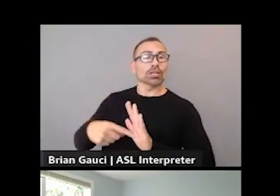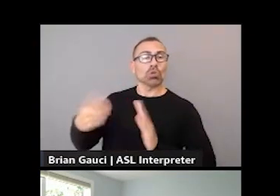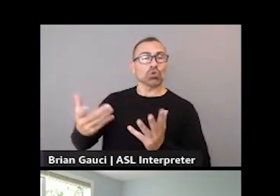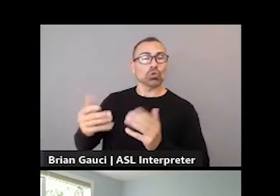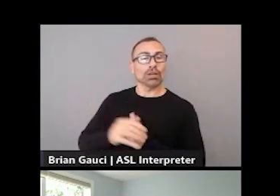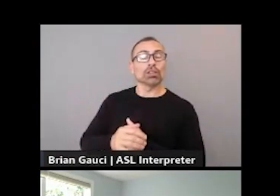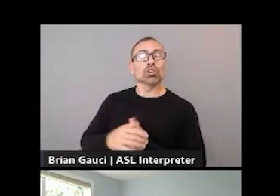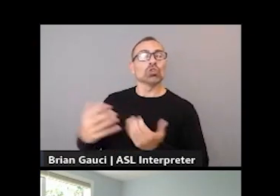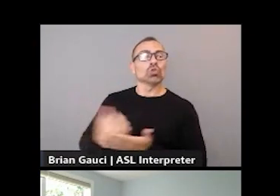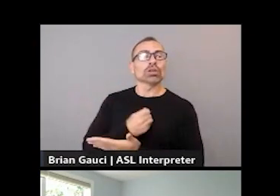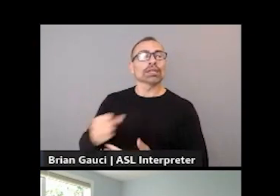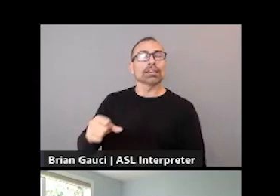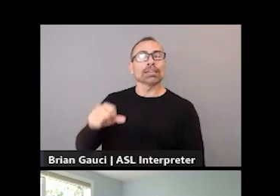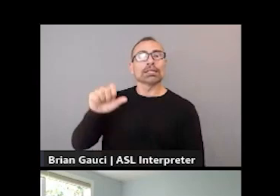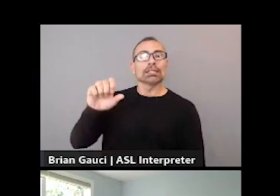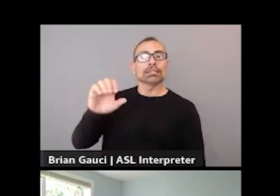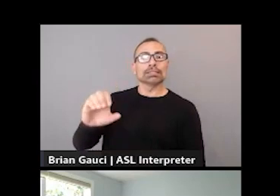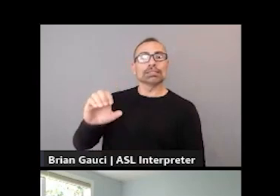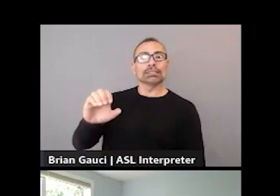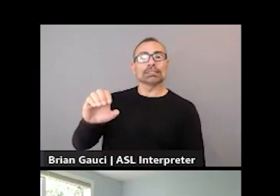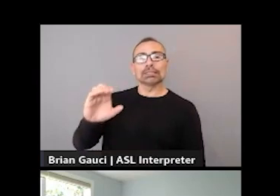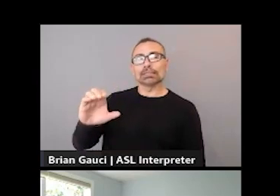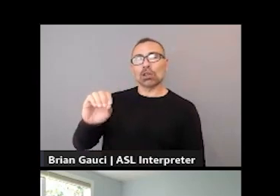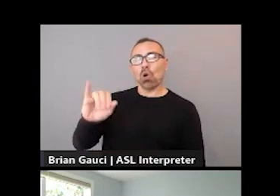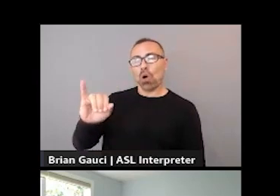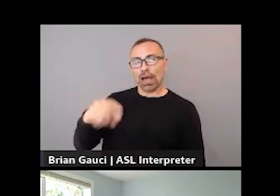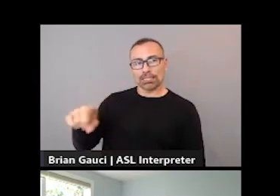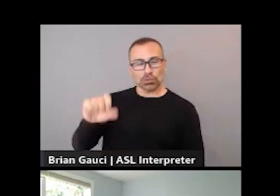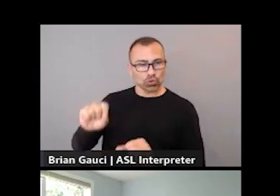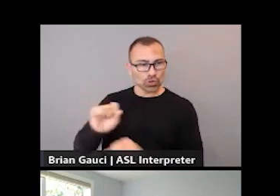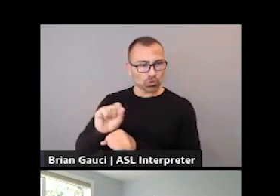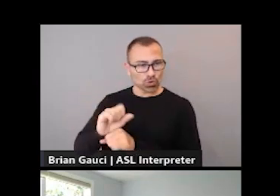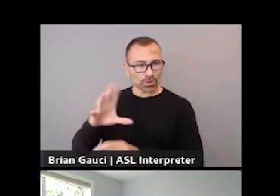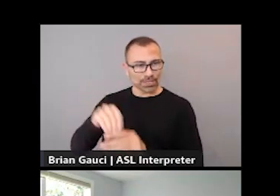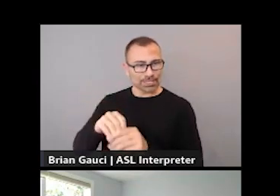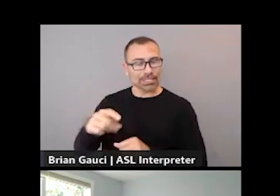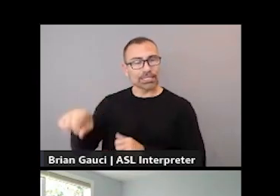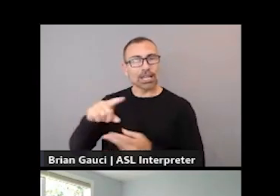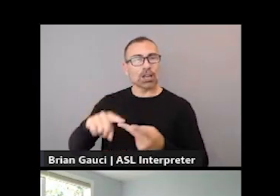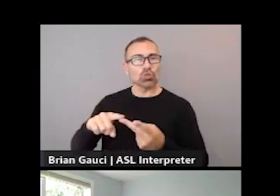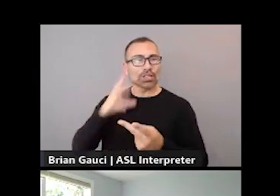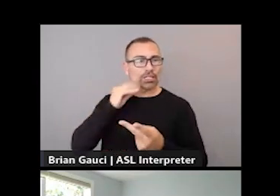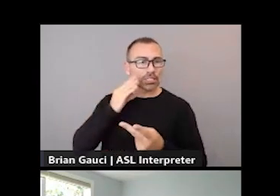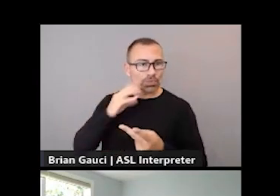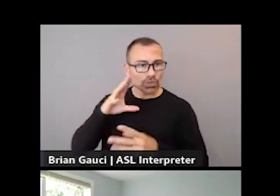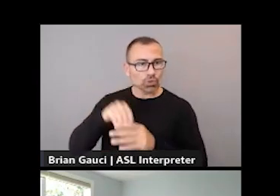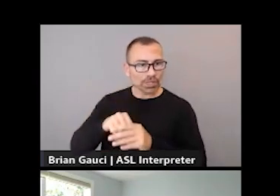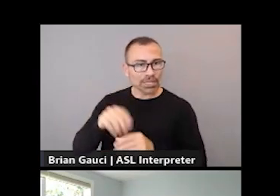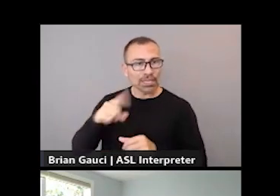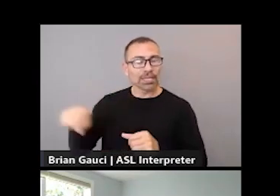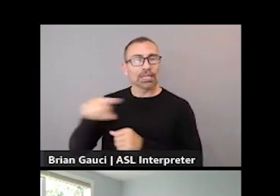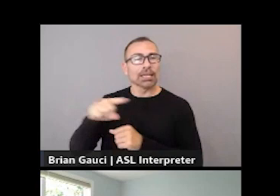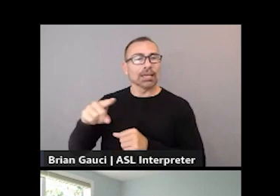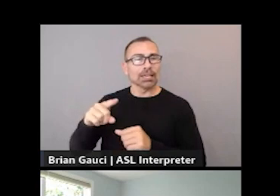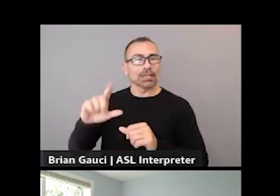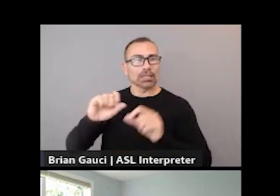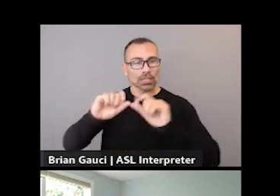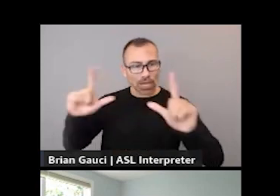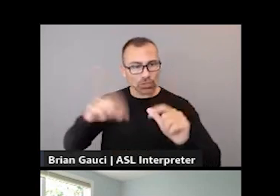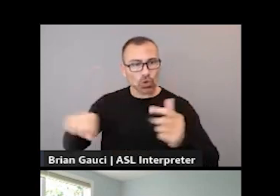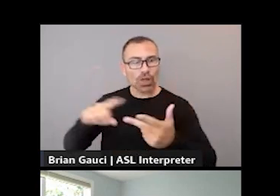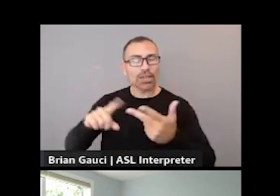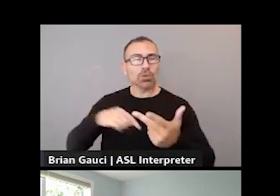that you can use to work with these things. You get, your experience in the console. And then we also provide SDKs across web, iOS, and Android